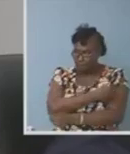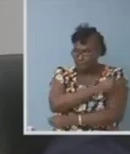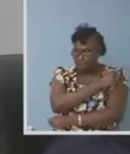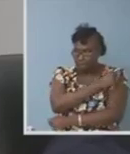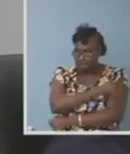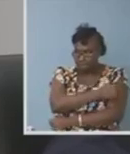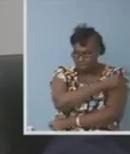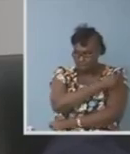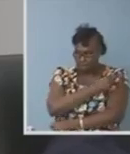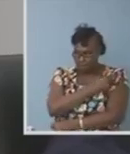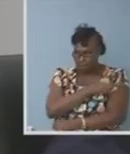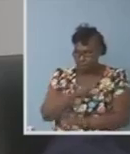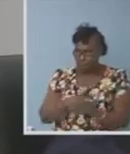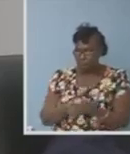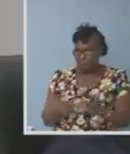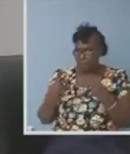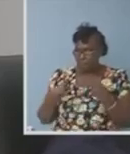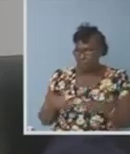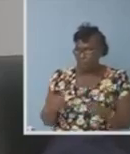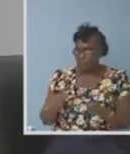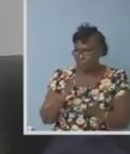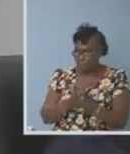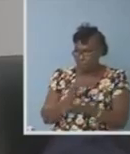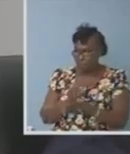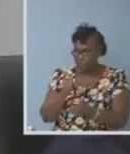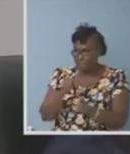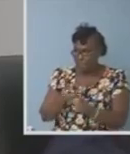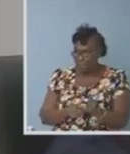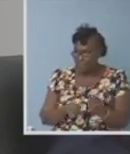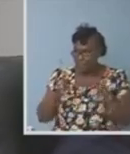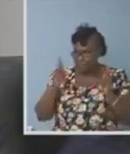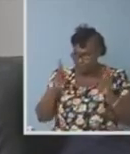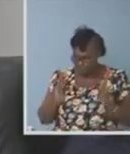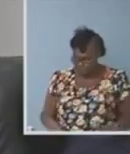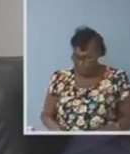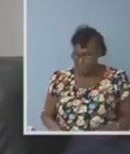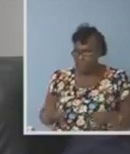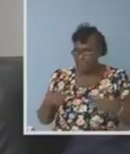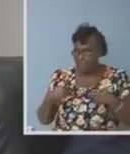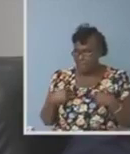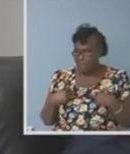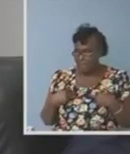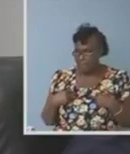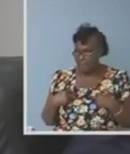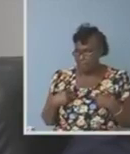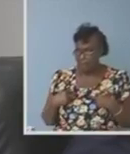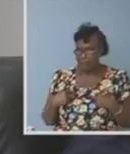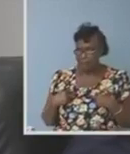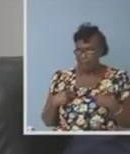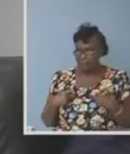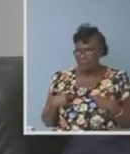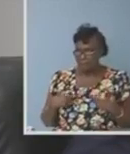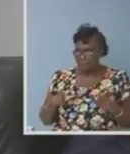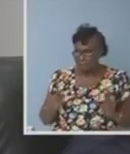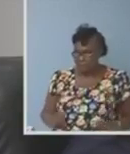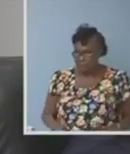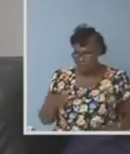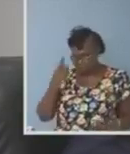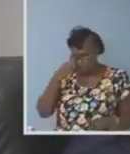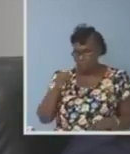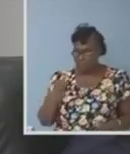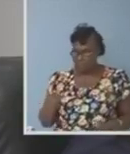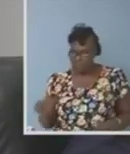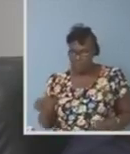we are trying to avoid is everyone having a personal supply of PPE for